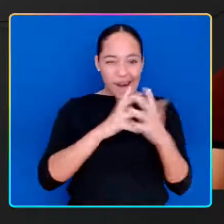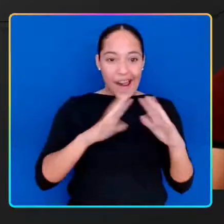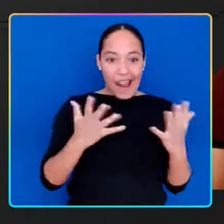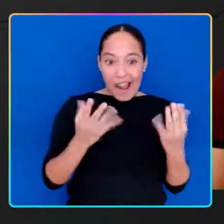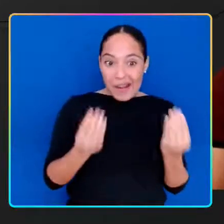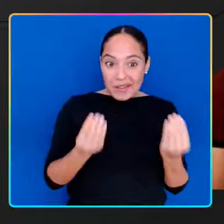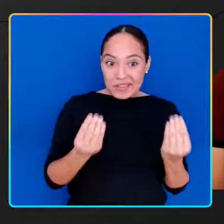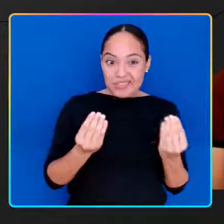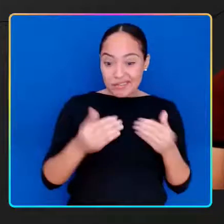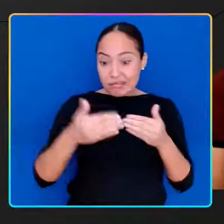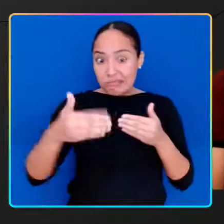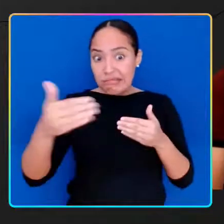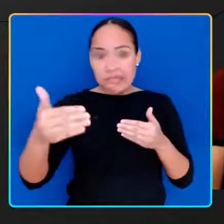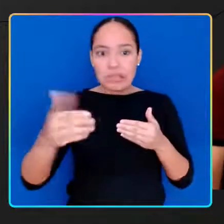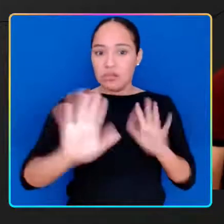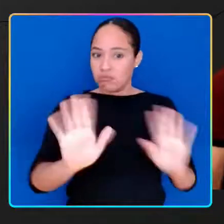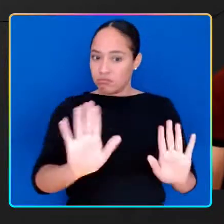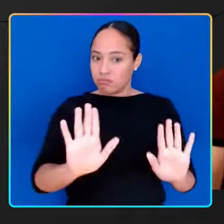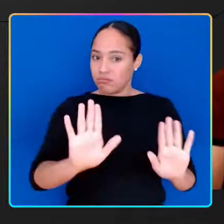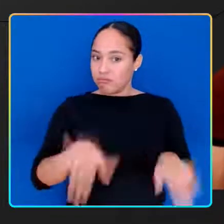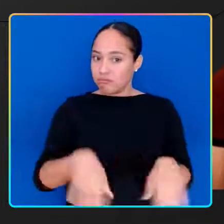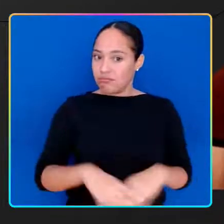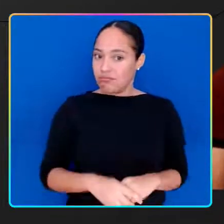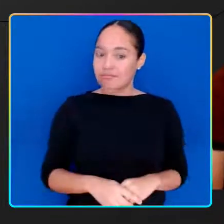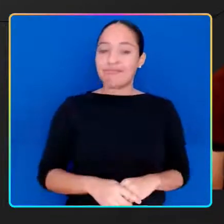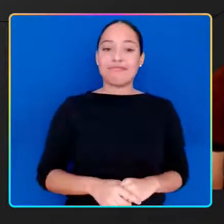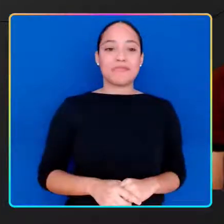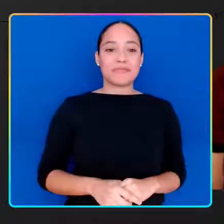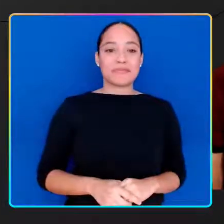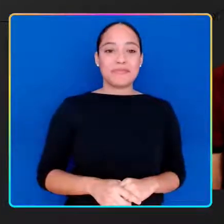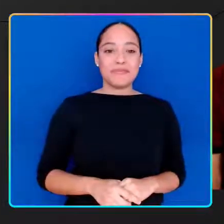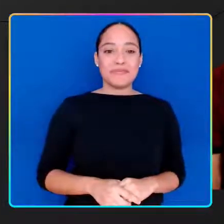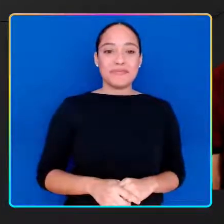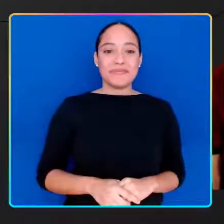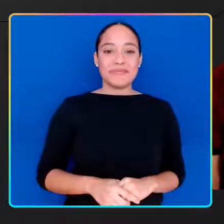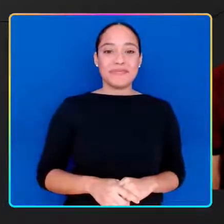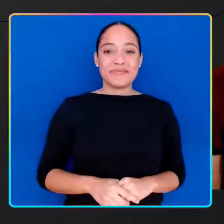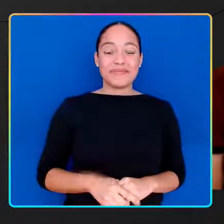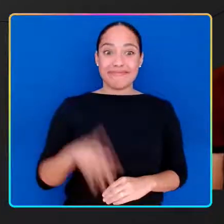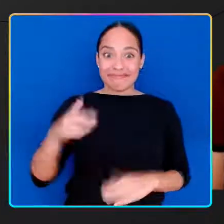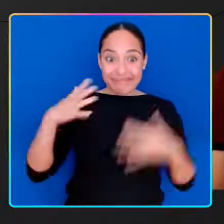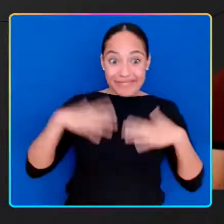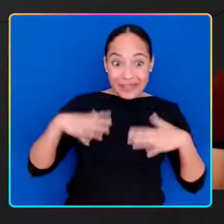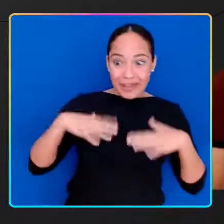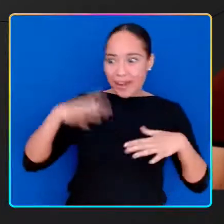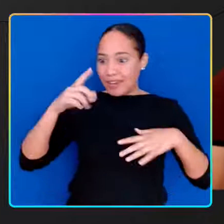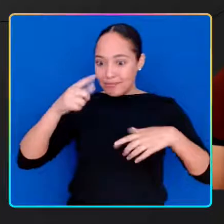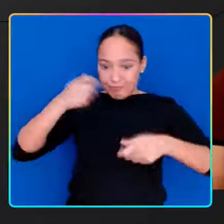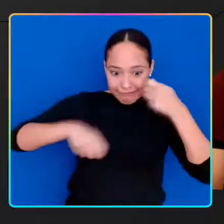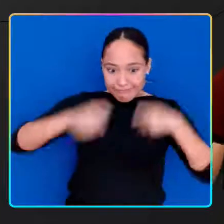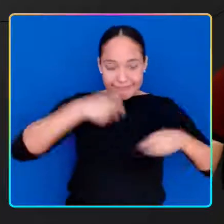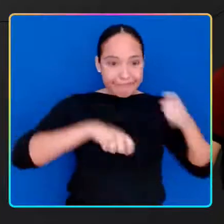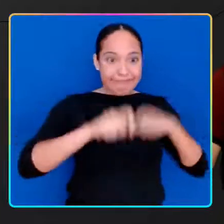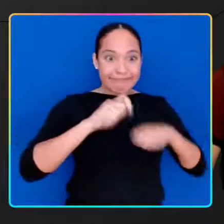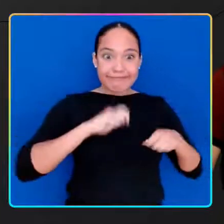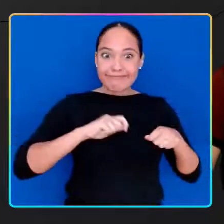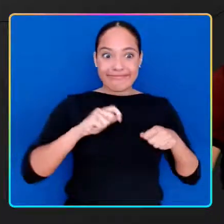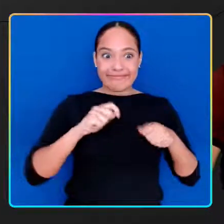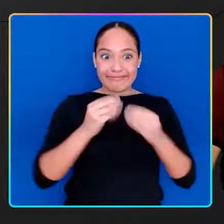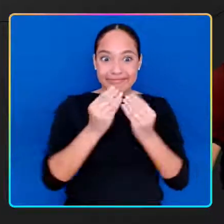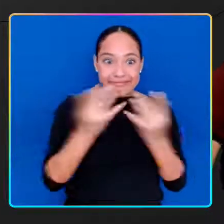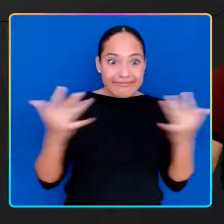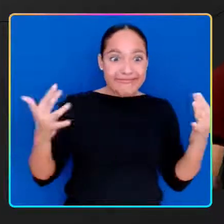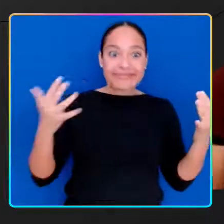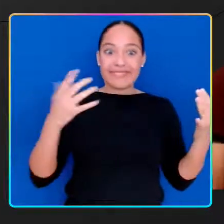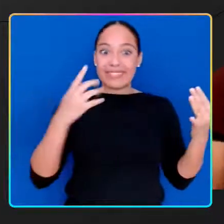complimenting. Lots of choices for the colours. This is true. I'll just have to buy more clothes. I'm